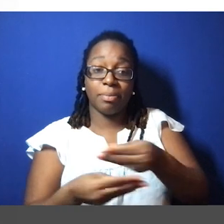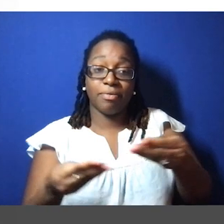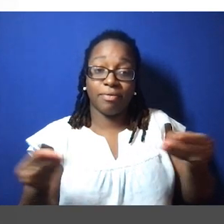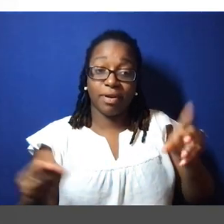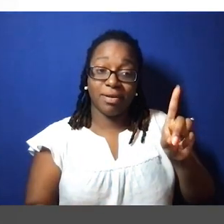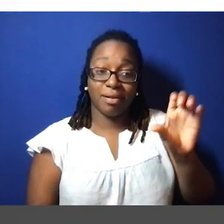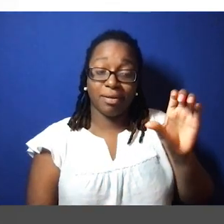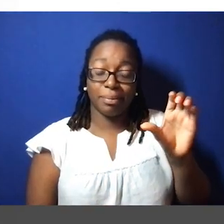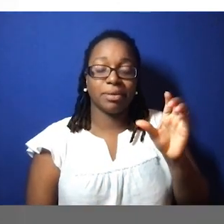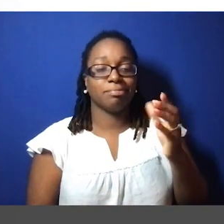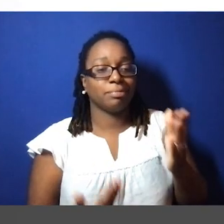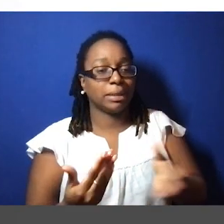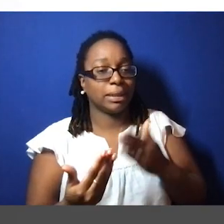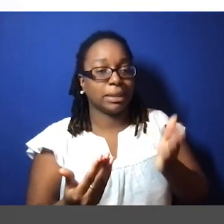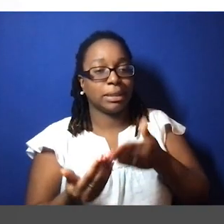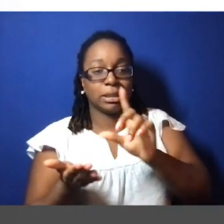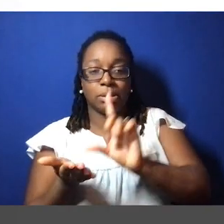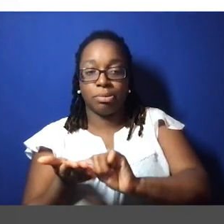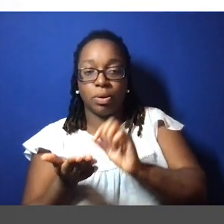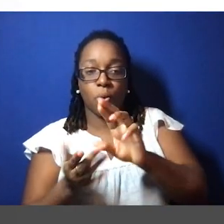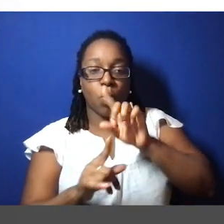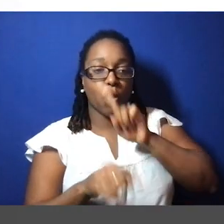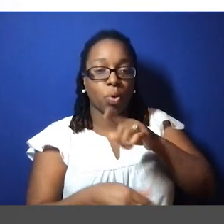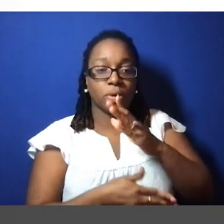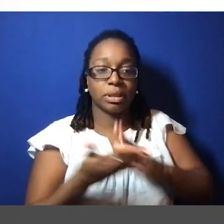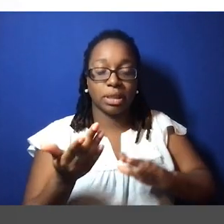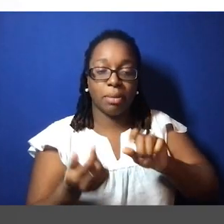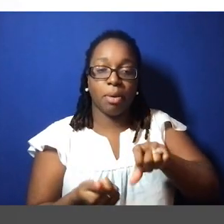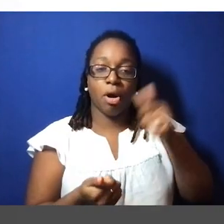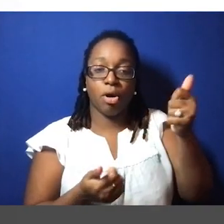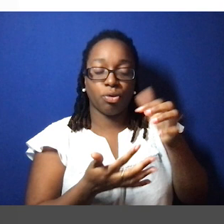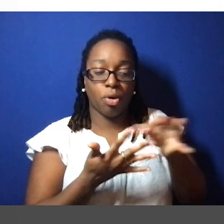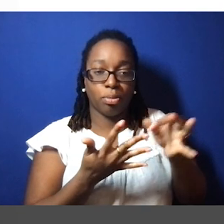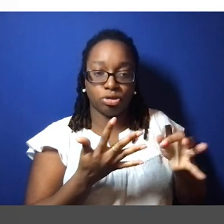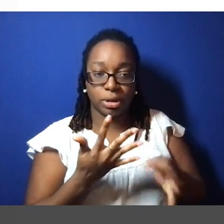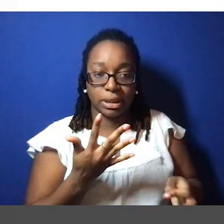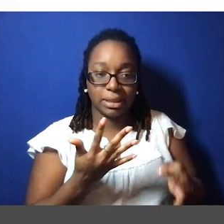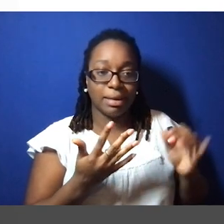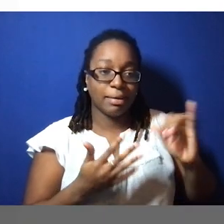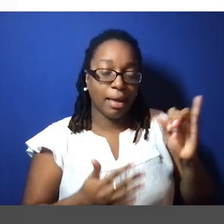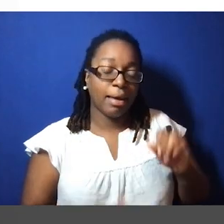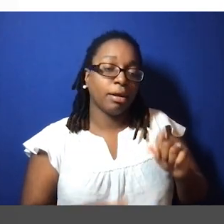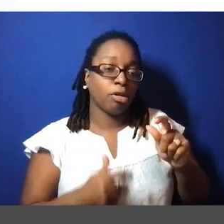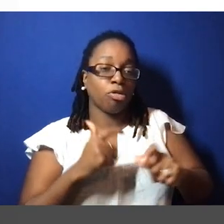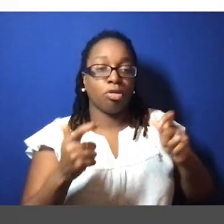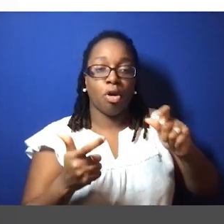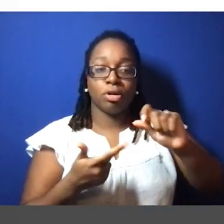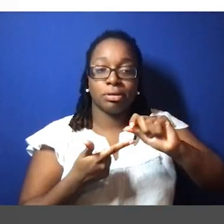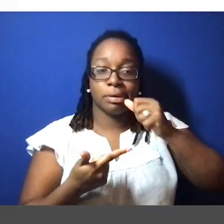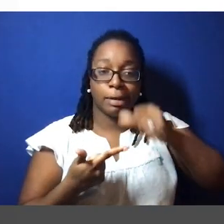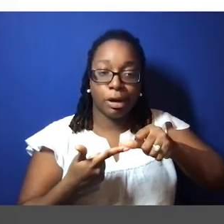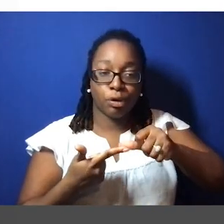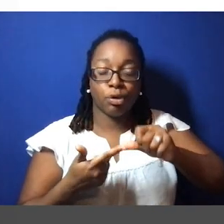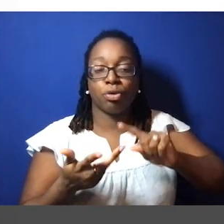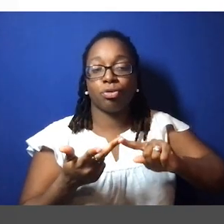and produce documents, it is easy to print or order some in alternative formats such as